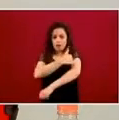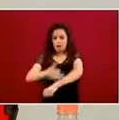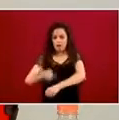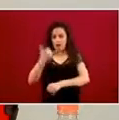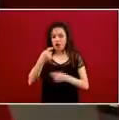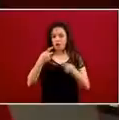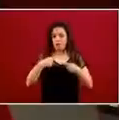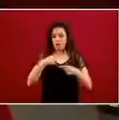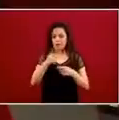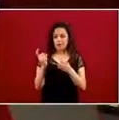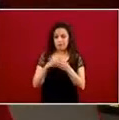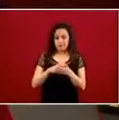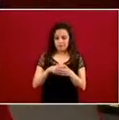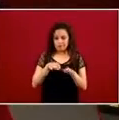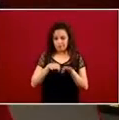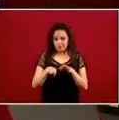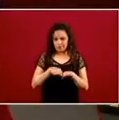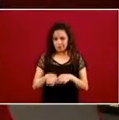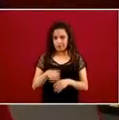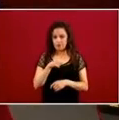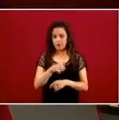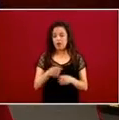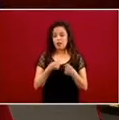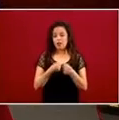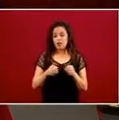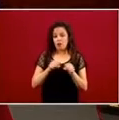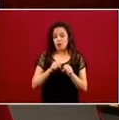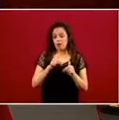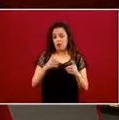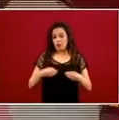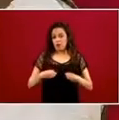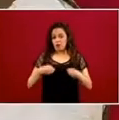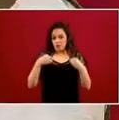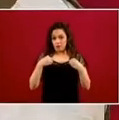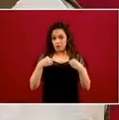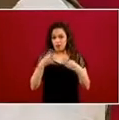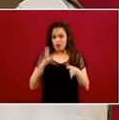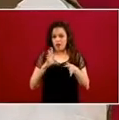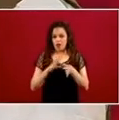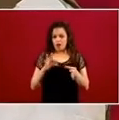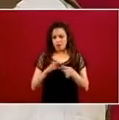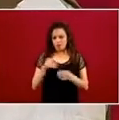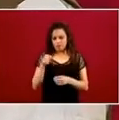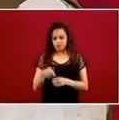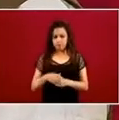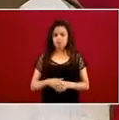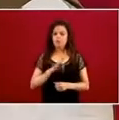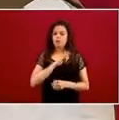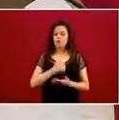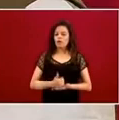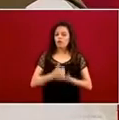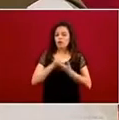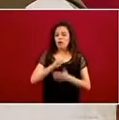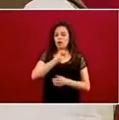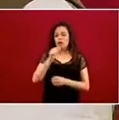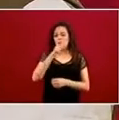And this could reflect on additional benefits for themselves and for their family. For example, life